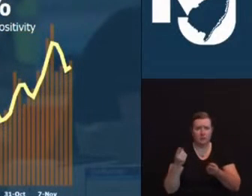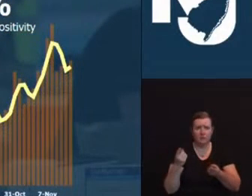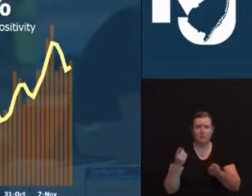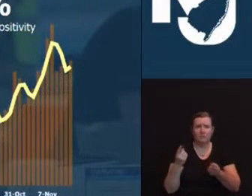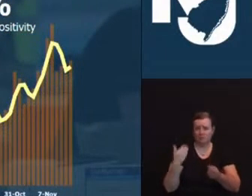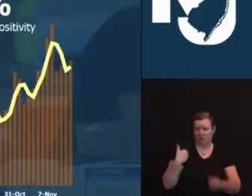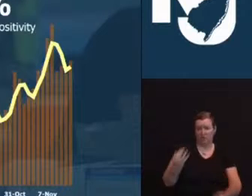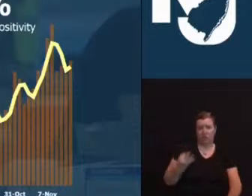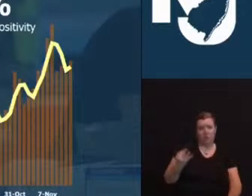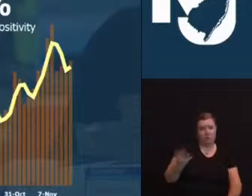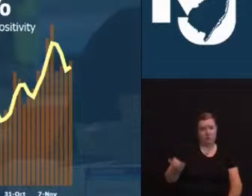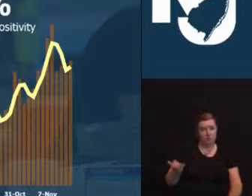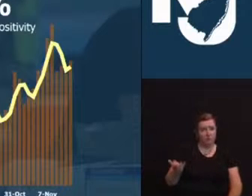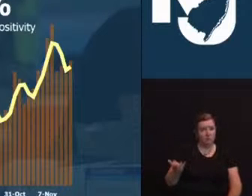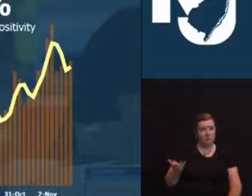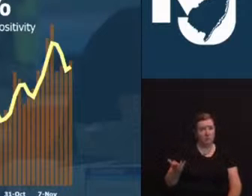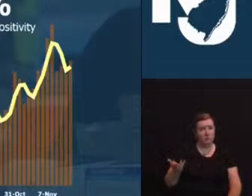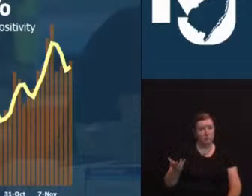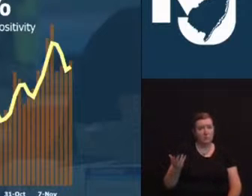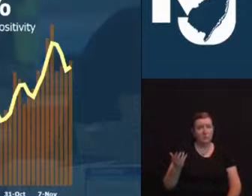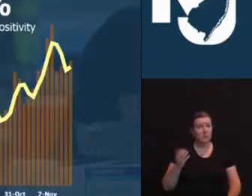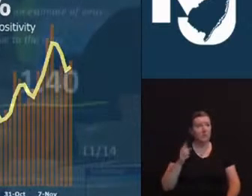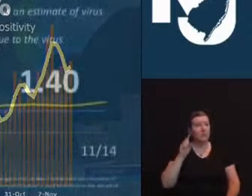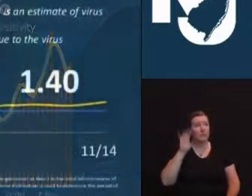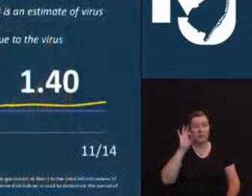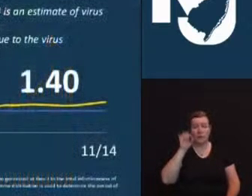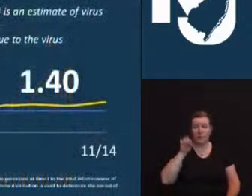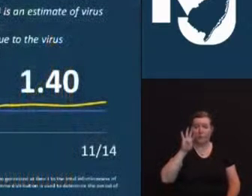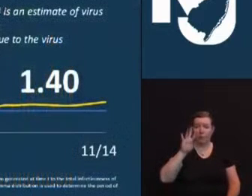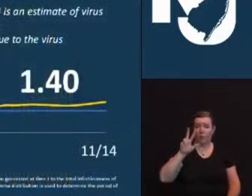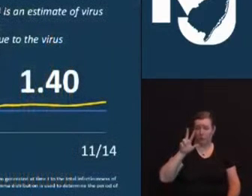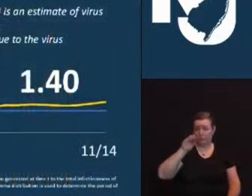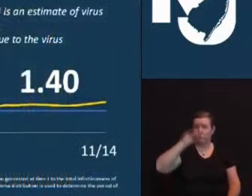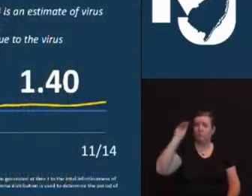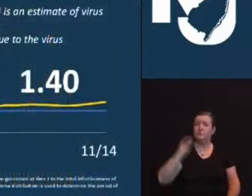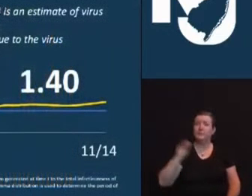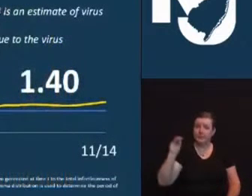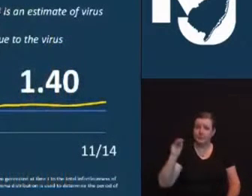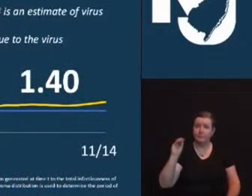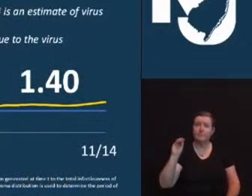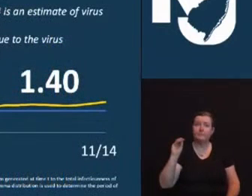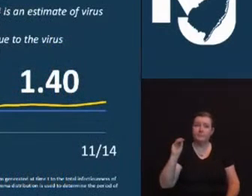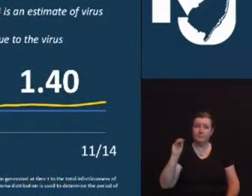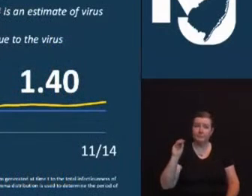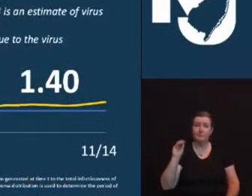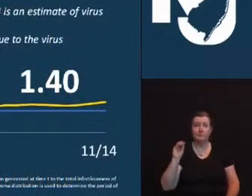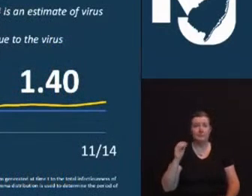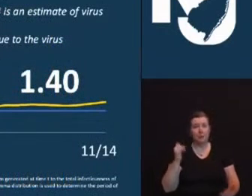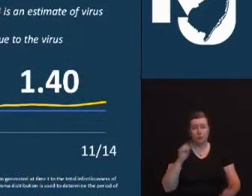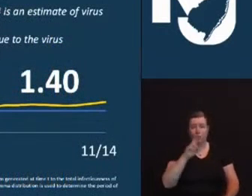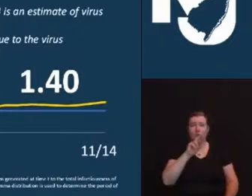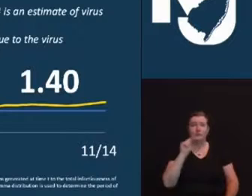was 9.43%, and the statewide rate of transmission is now 1.40.